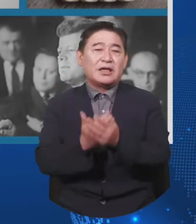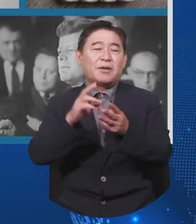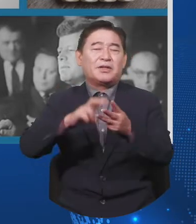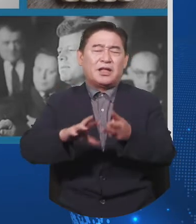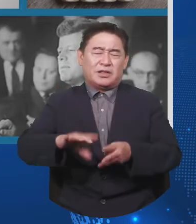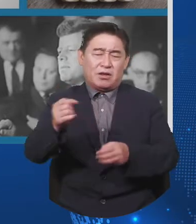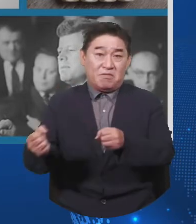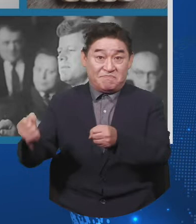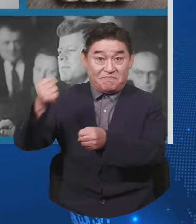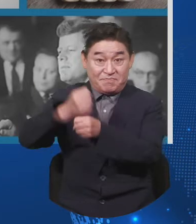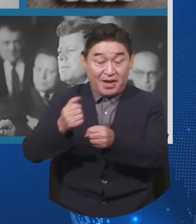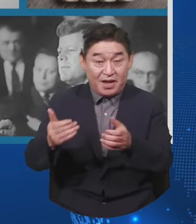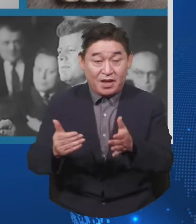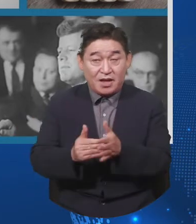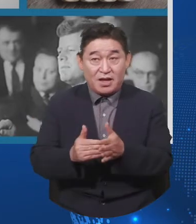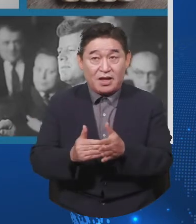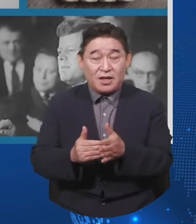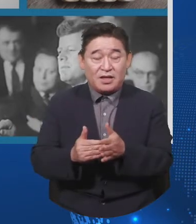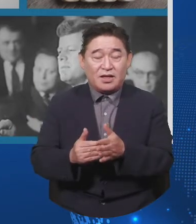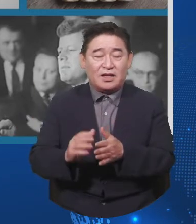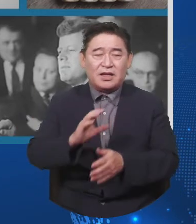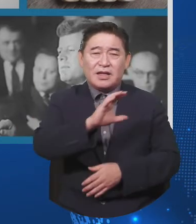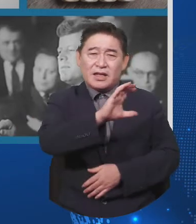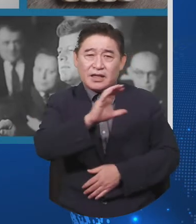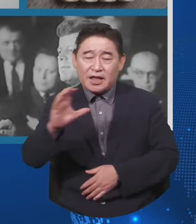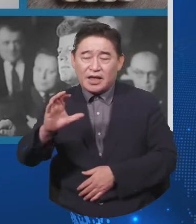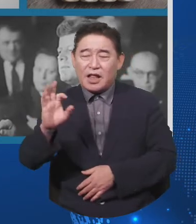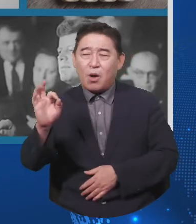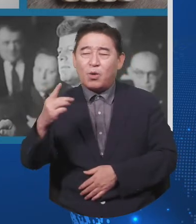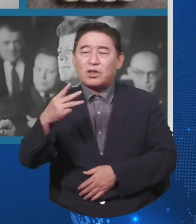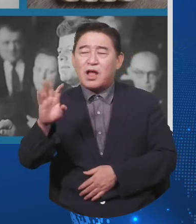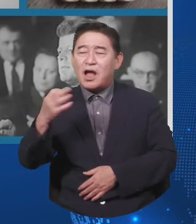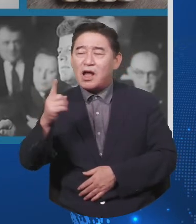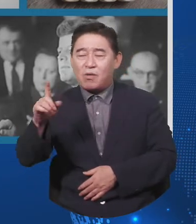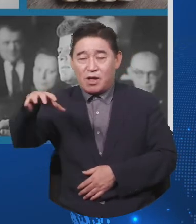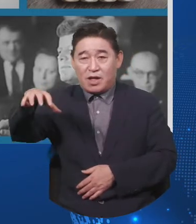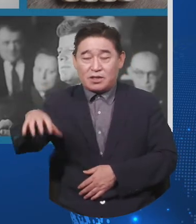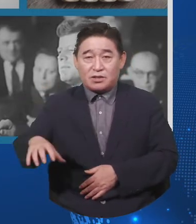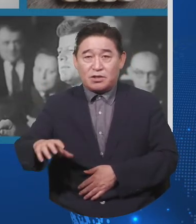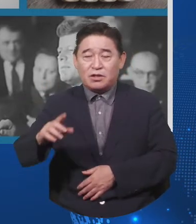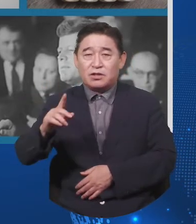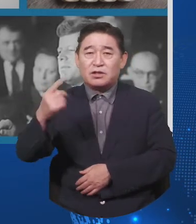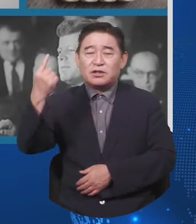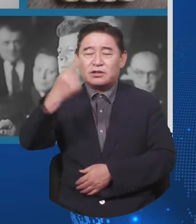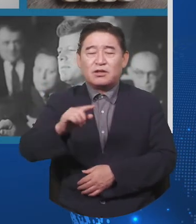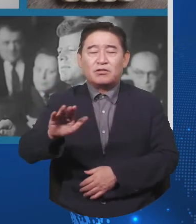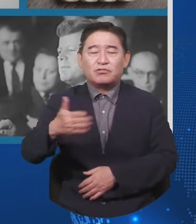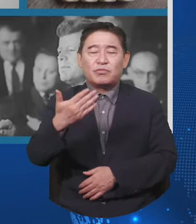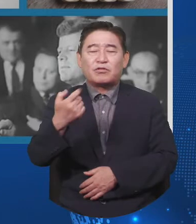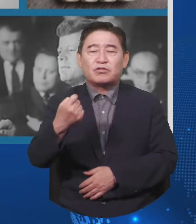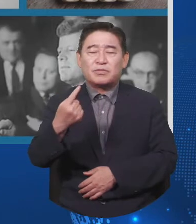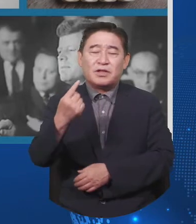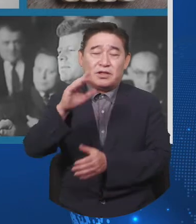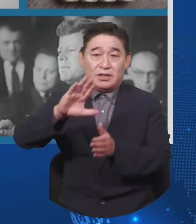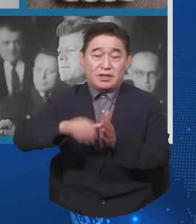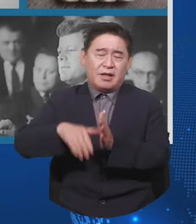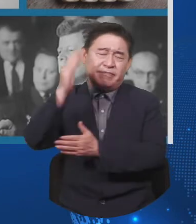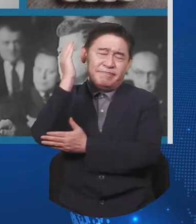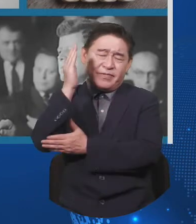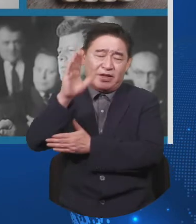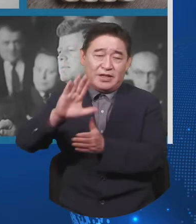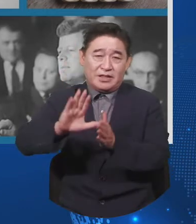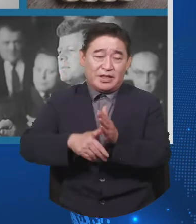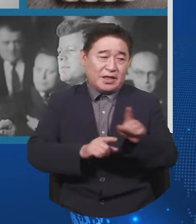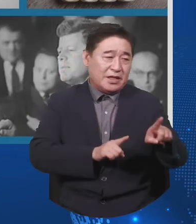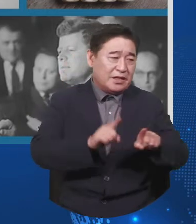the Parliament of Canada in Ottawa in 1961, where he suggested that countries of the developed and developing world